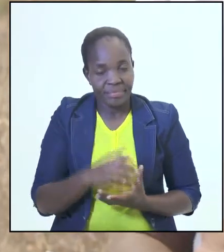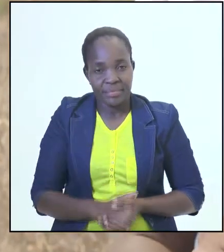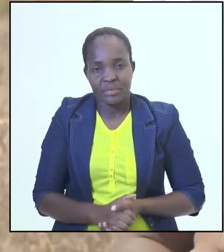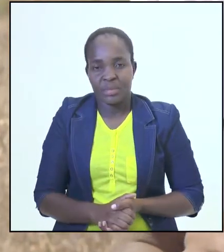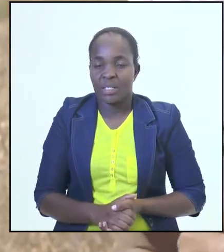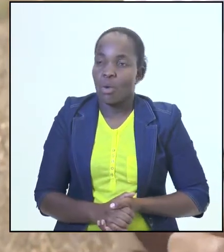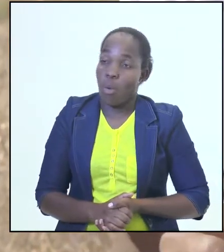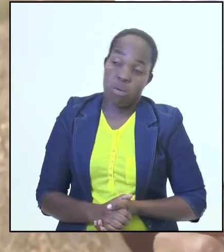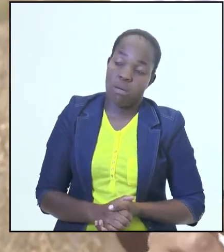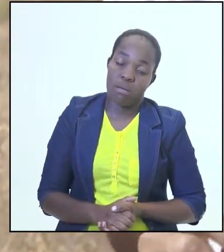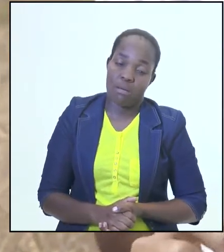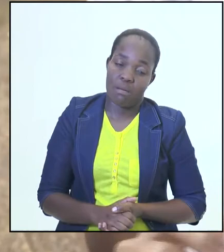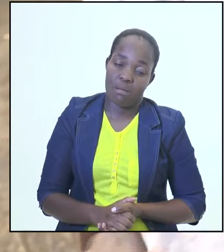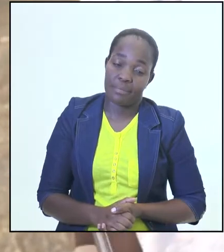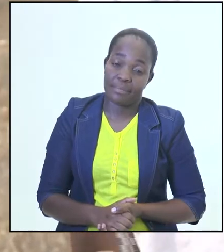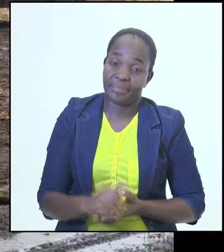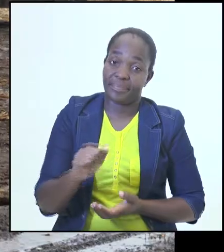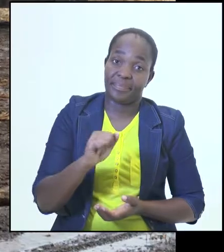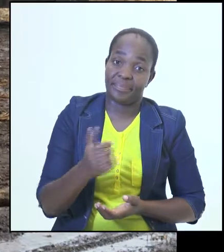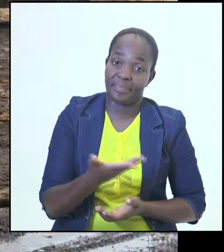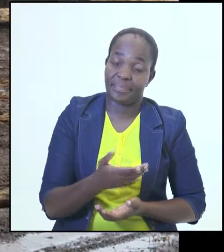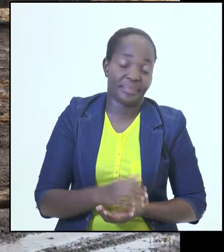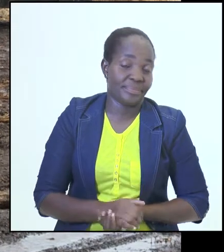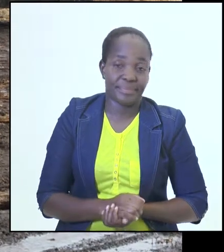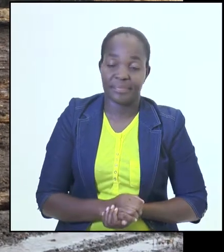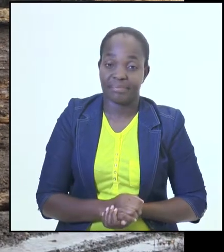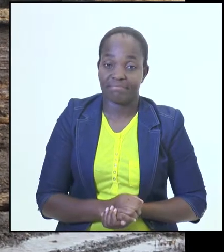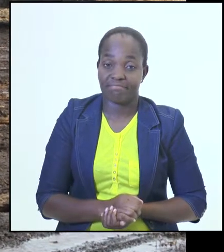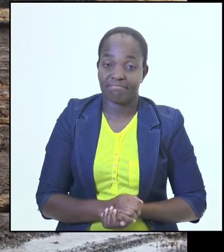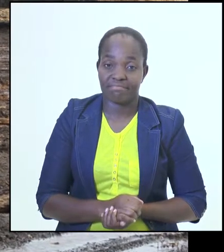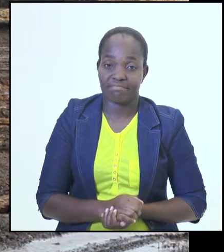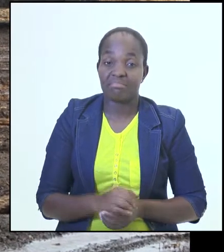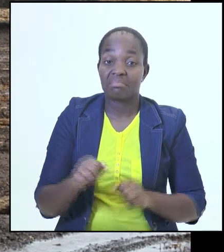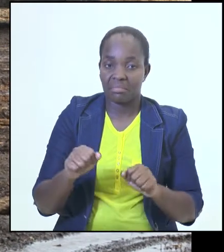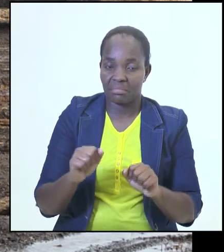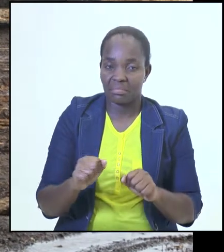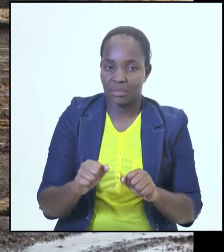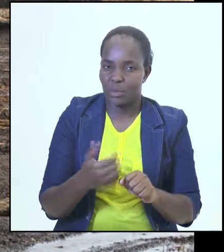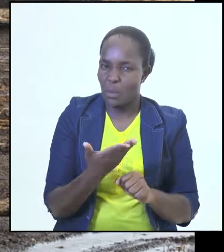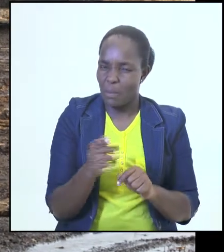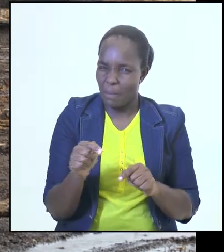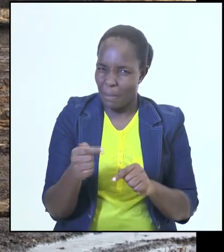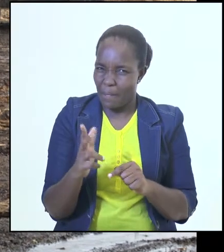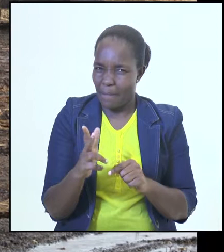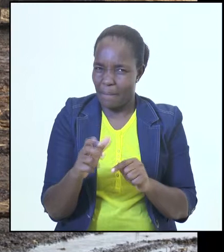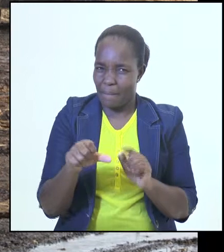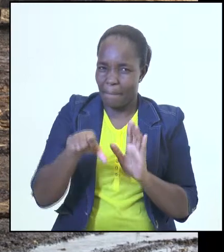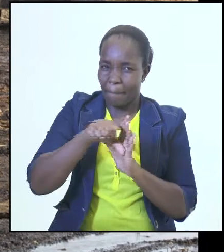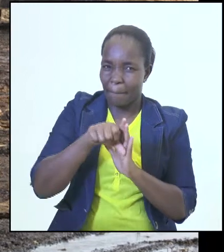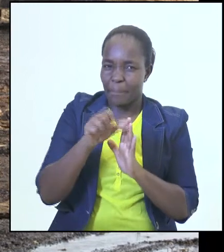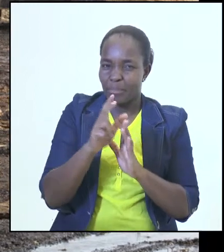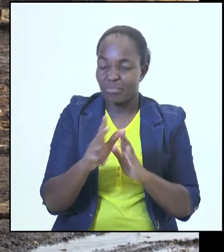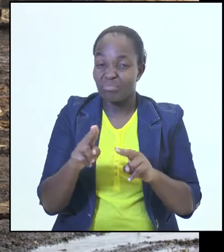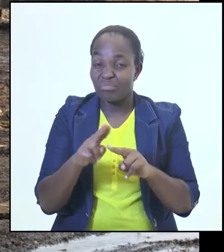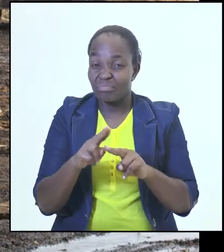Damage caused to the environment by humans. Yes, you can write down all the things people do. Chopping